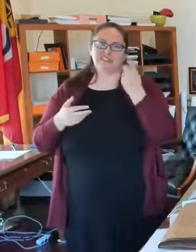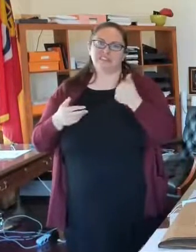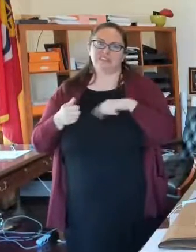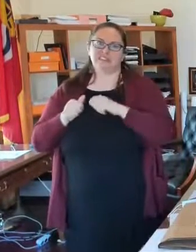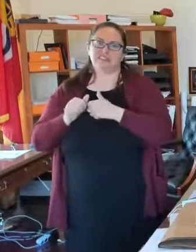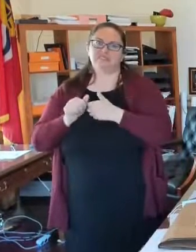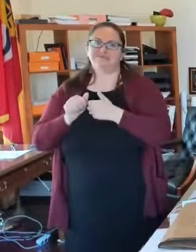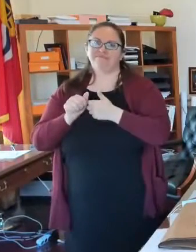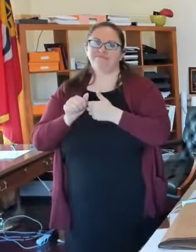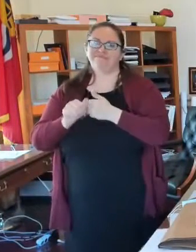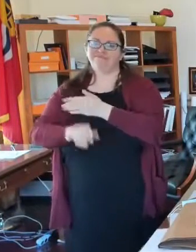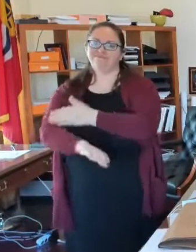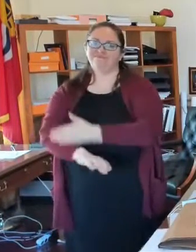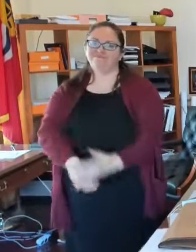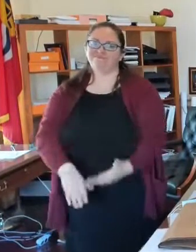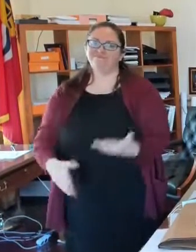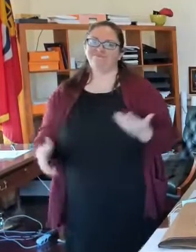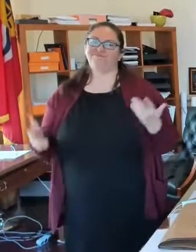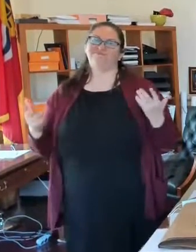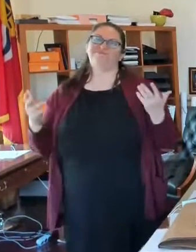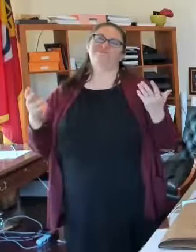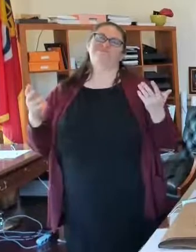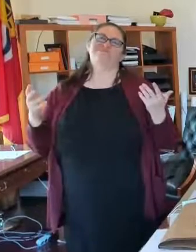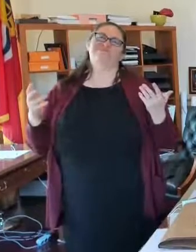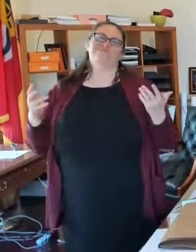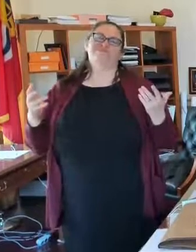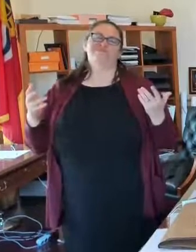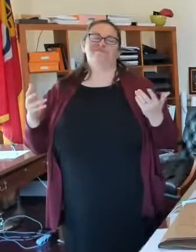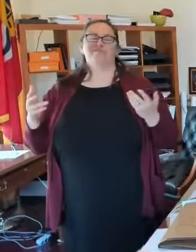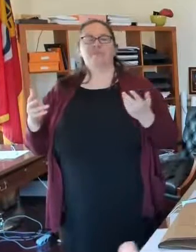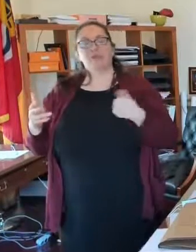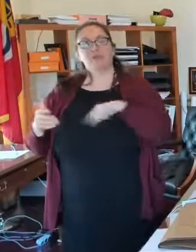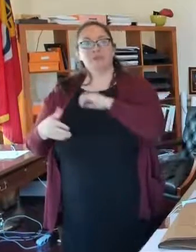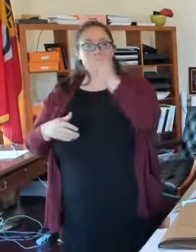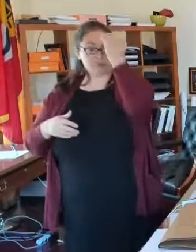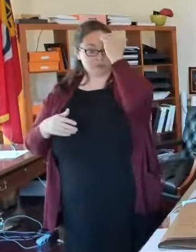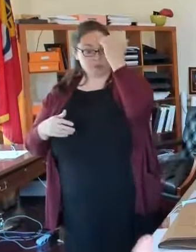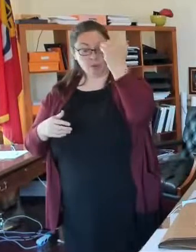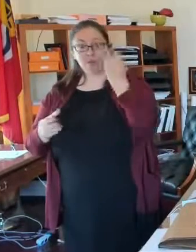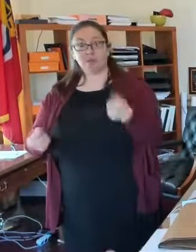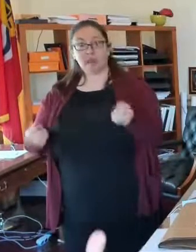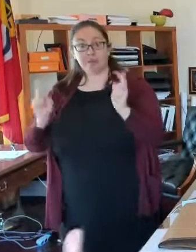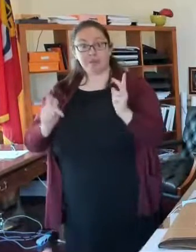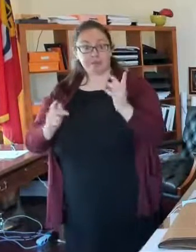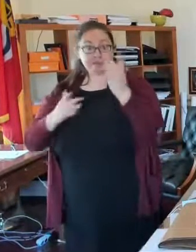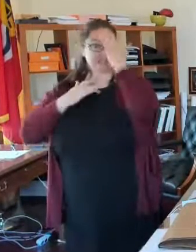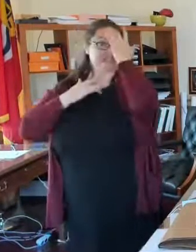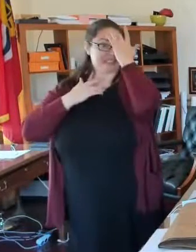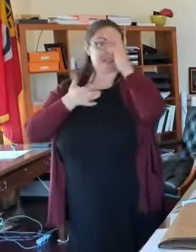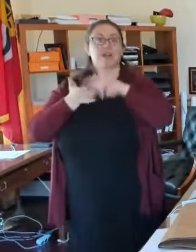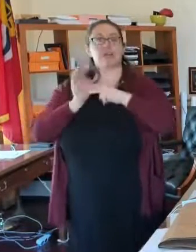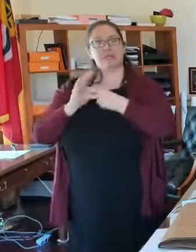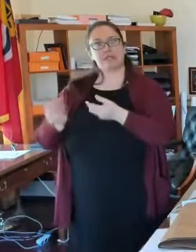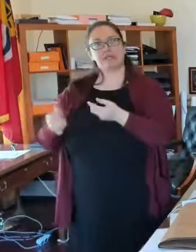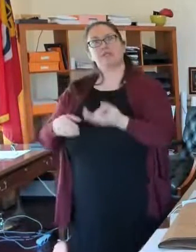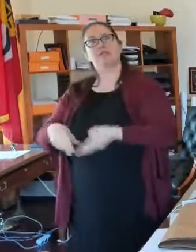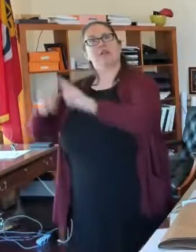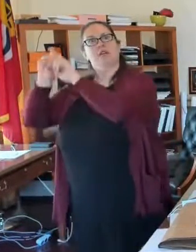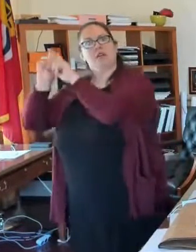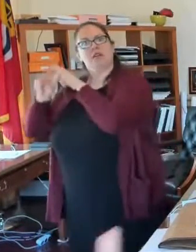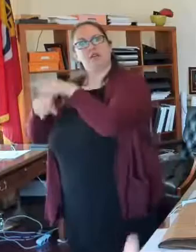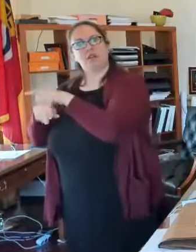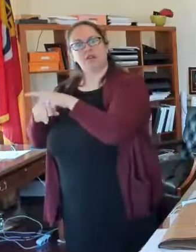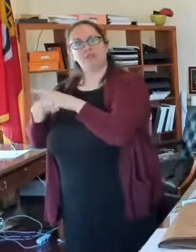And we know that the number of cases drives the number of people in the hospital, and unfortunately, the number of people